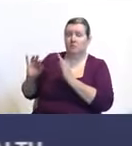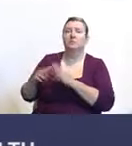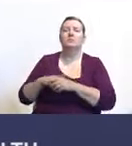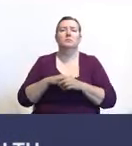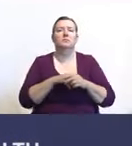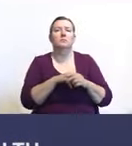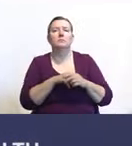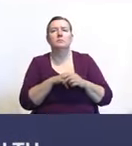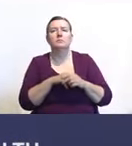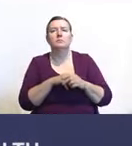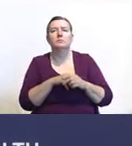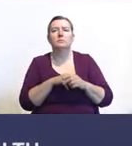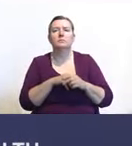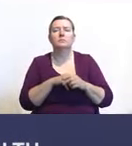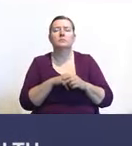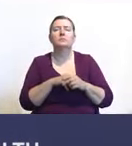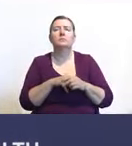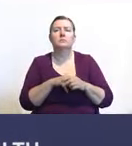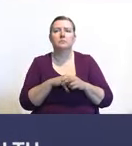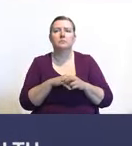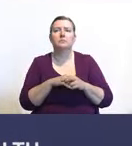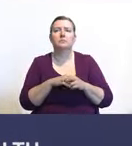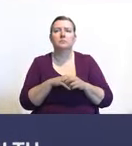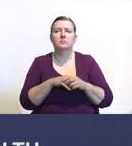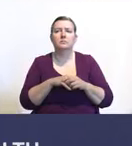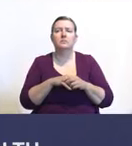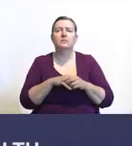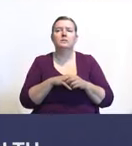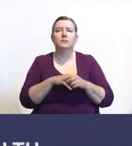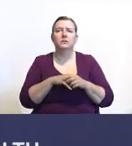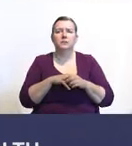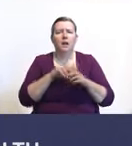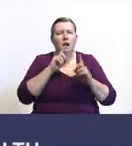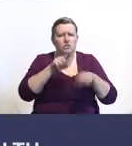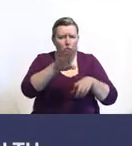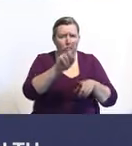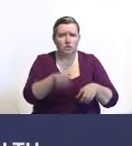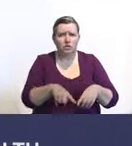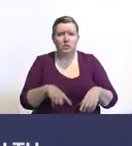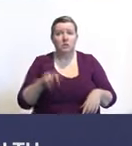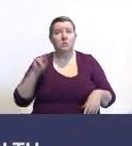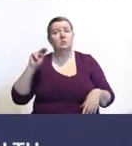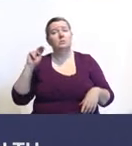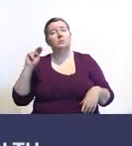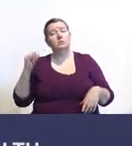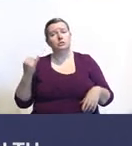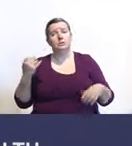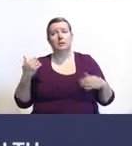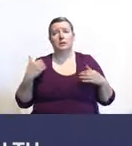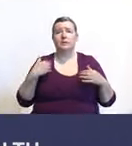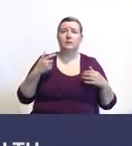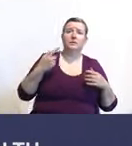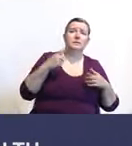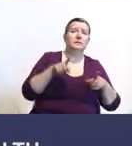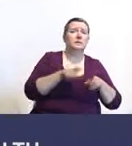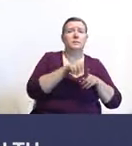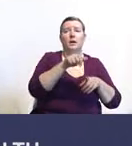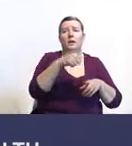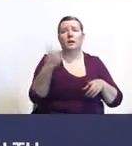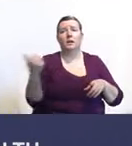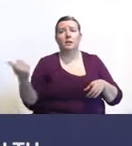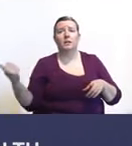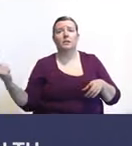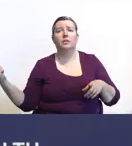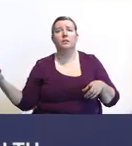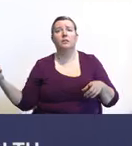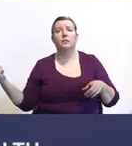this is back to you and meant to say this. New Jersey has like a lot of other